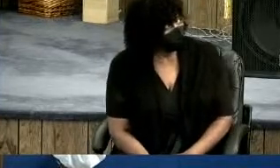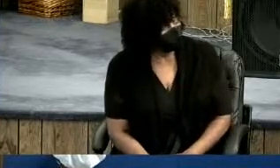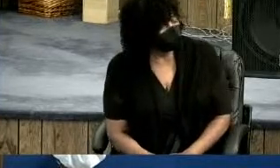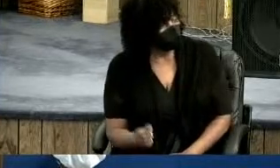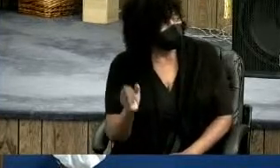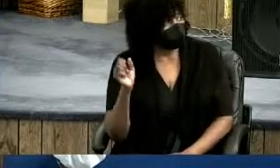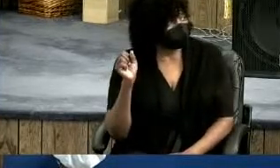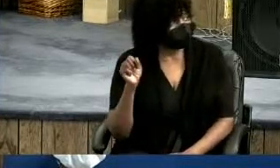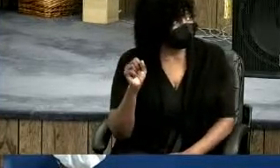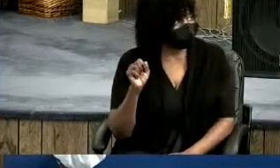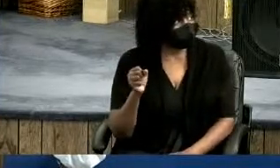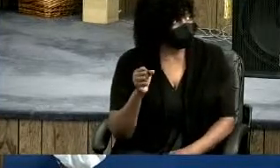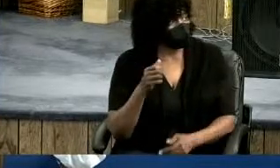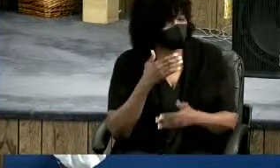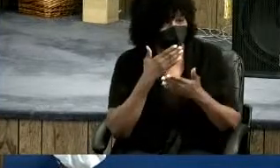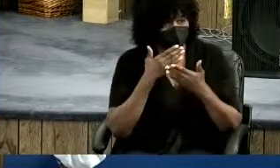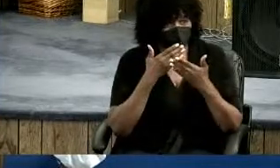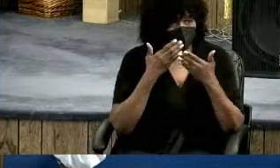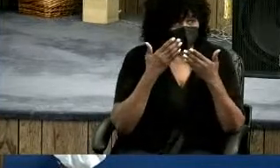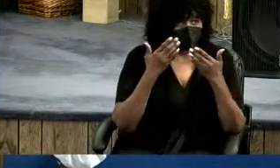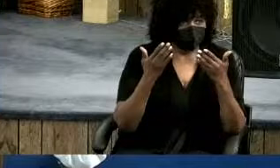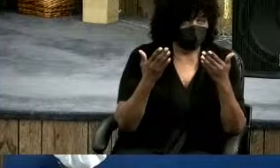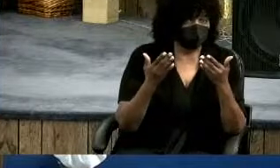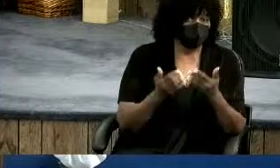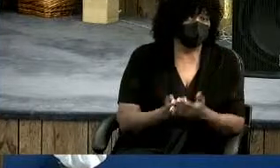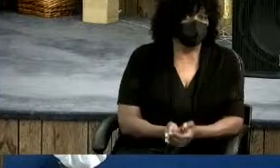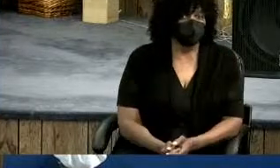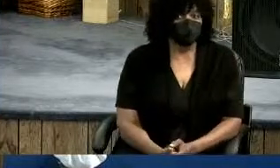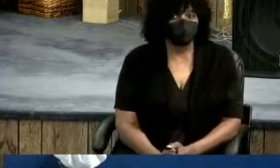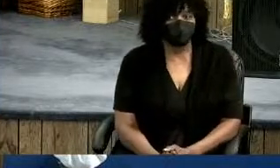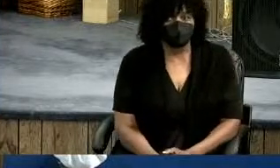Yeah, somebody said, thank you. That would be appropriate.